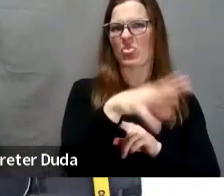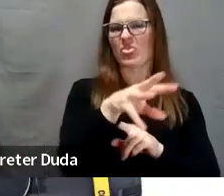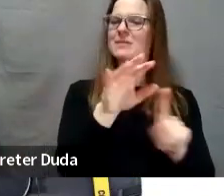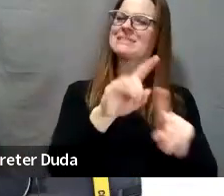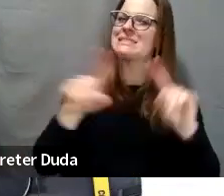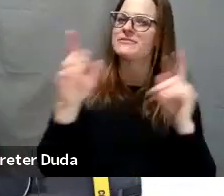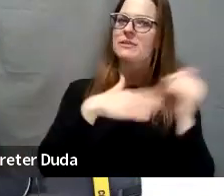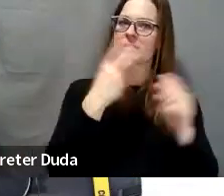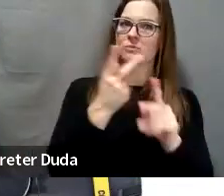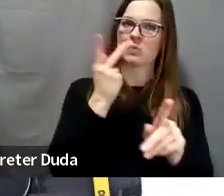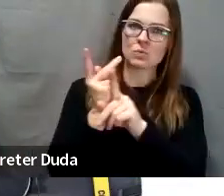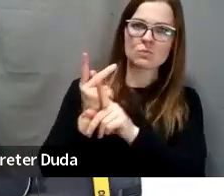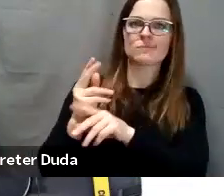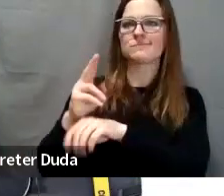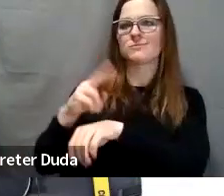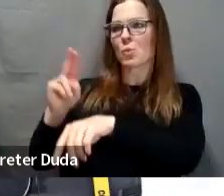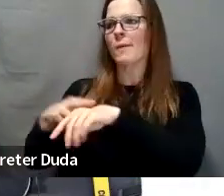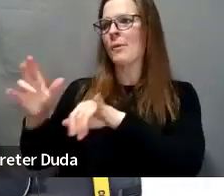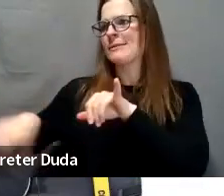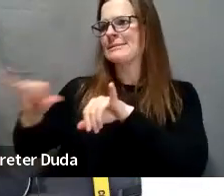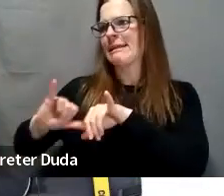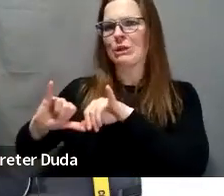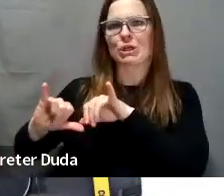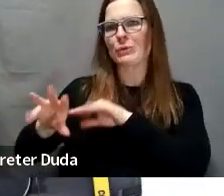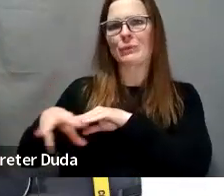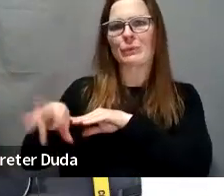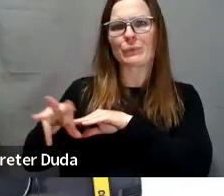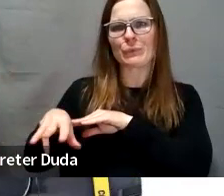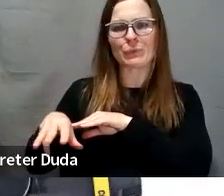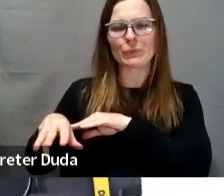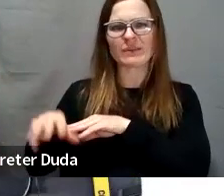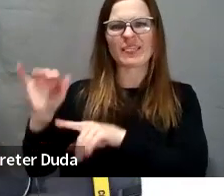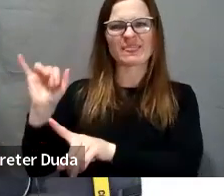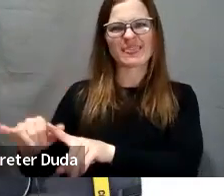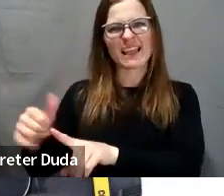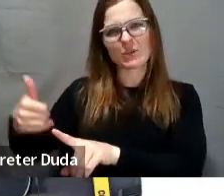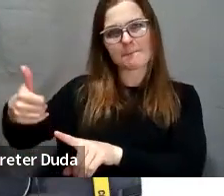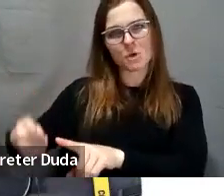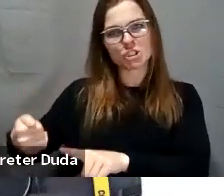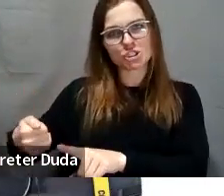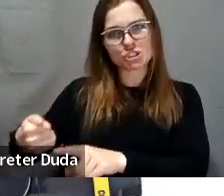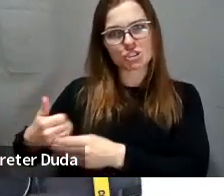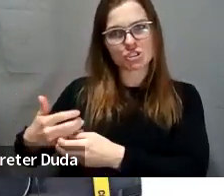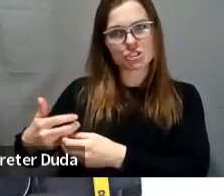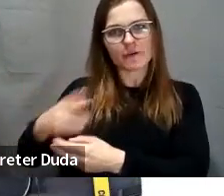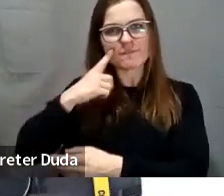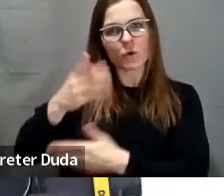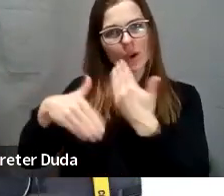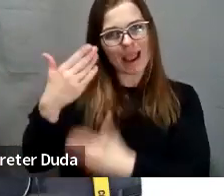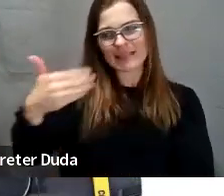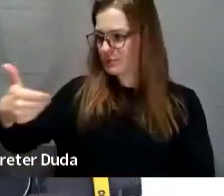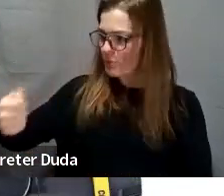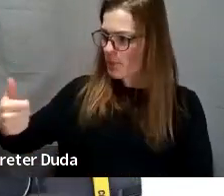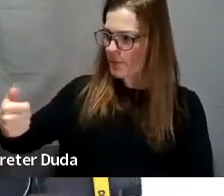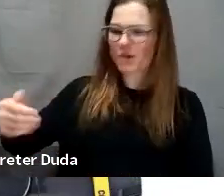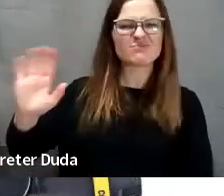standard I guess sprayer that has like the push button for your finger. This